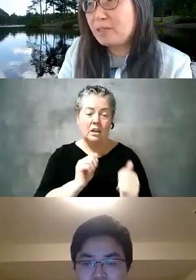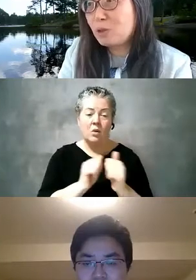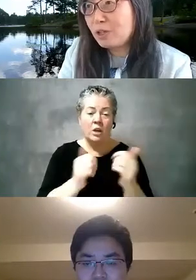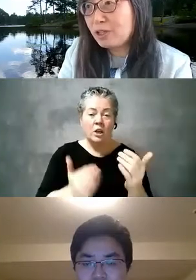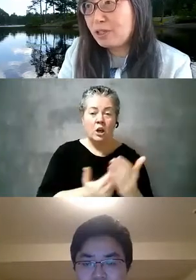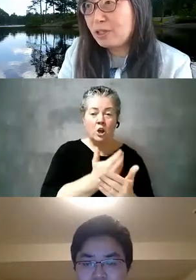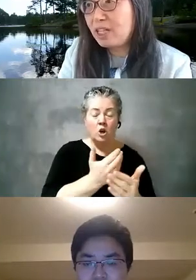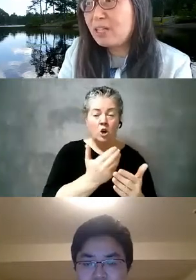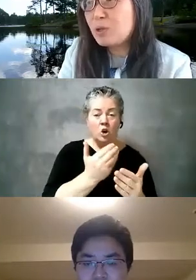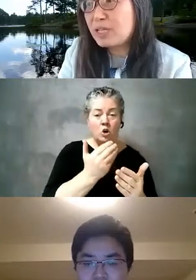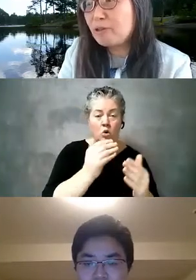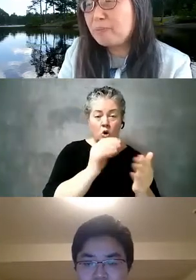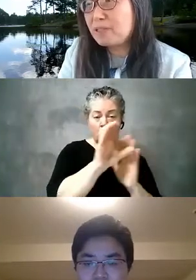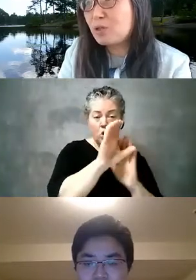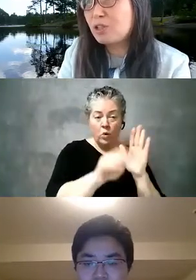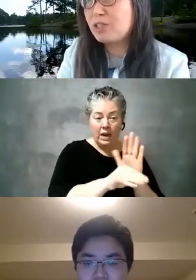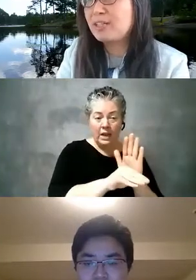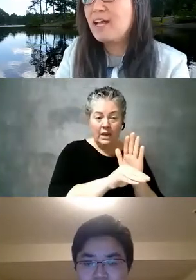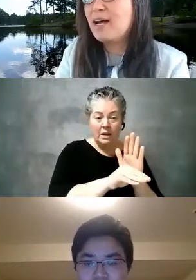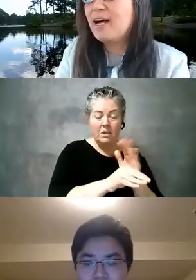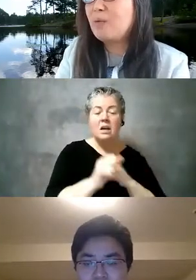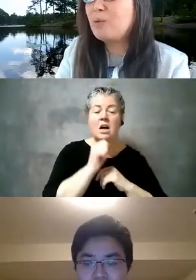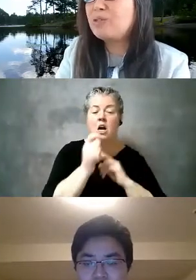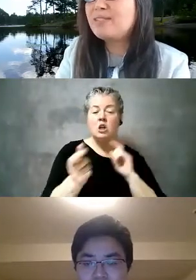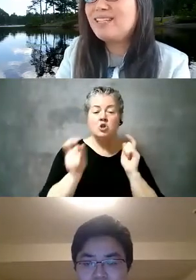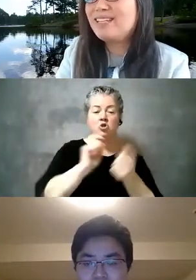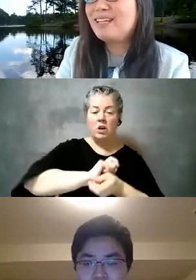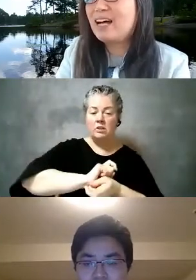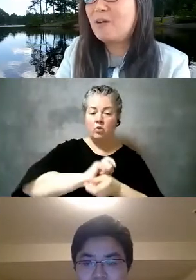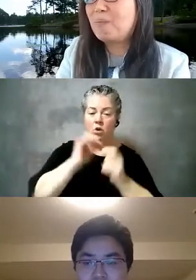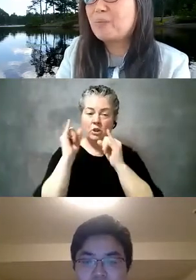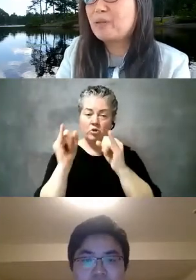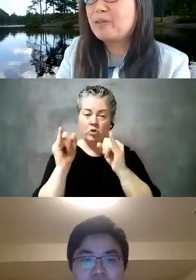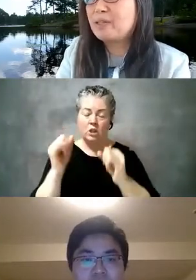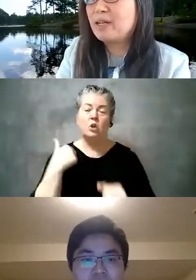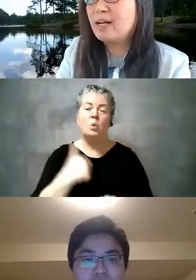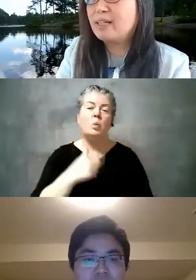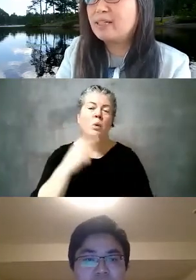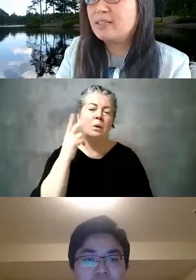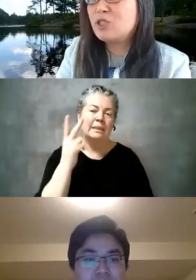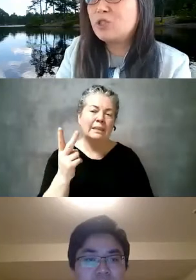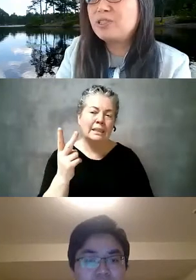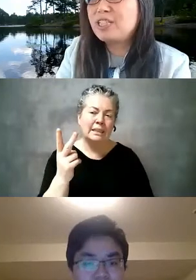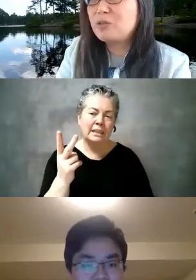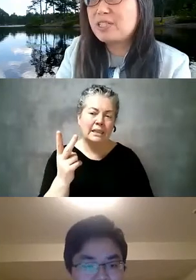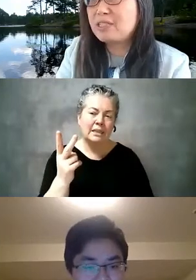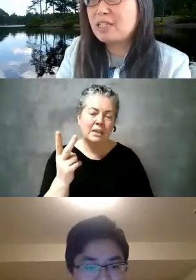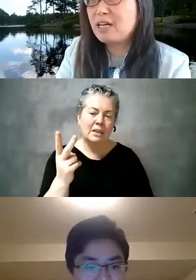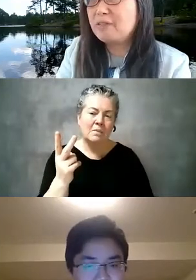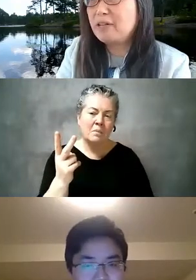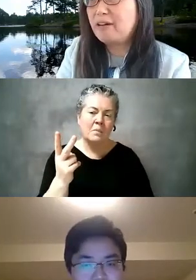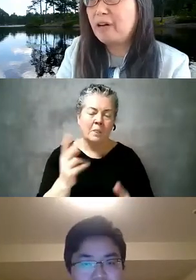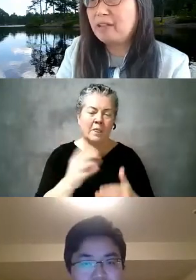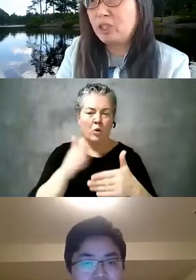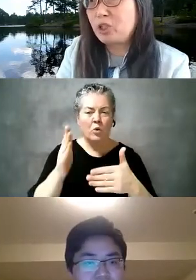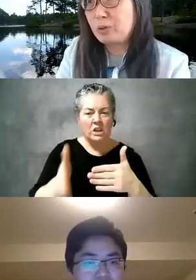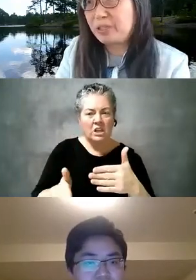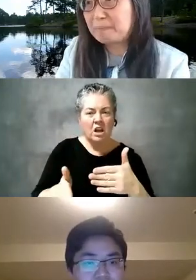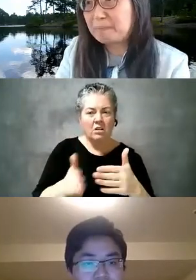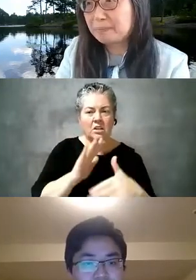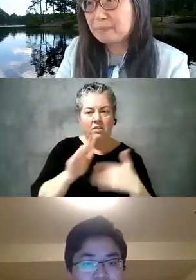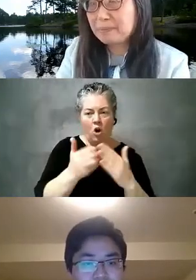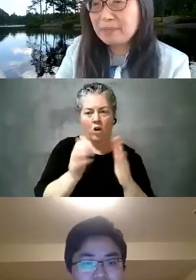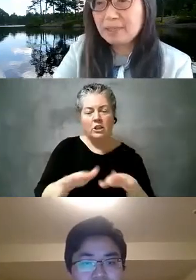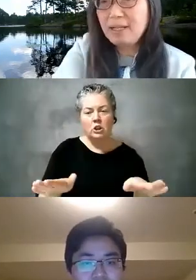uninformed instruction, untransformed instruction, we will see the student learning results of all the